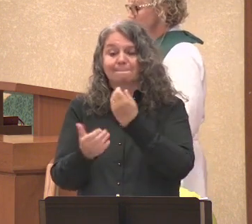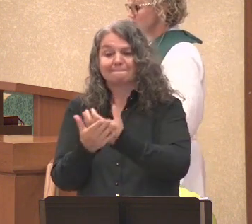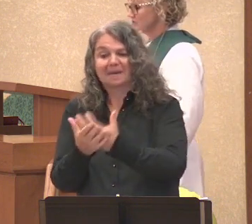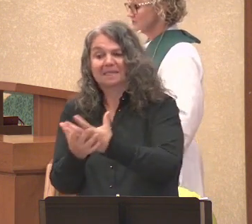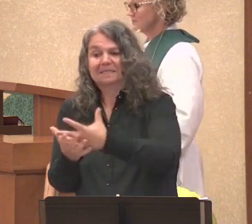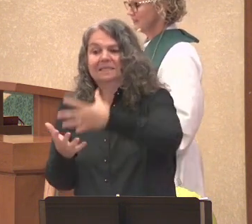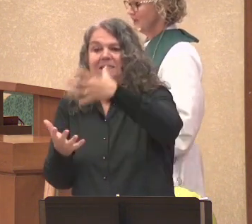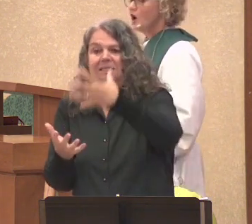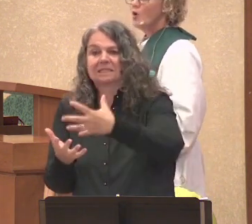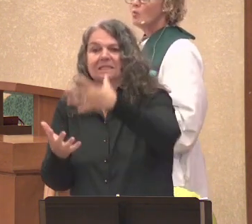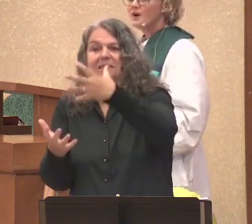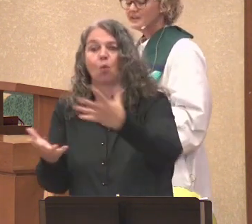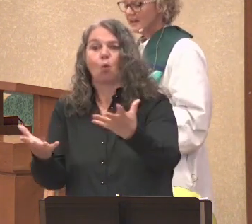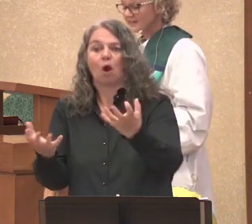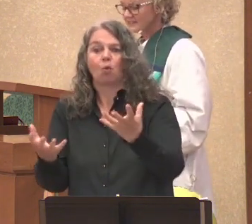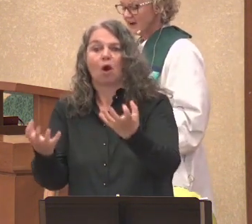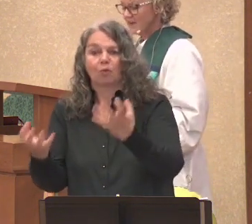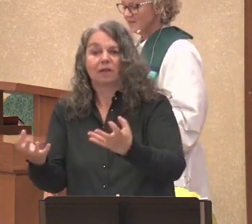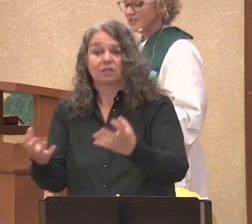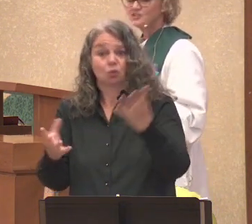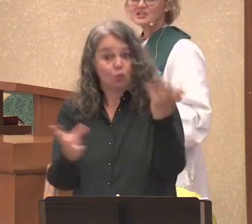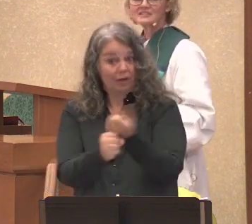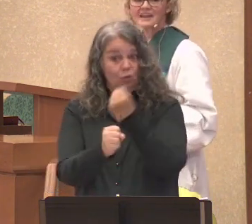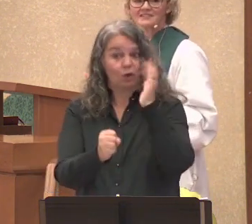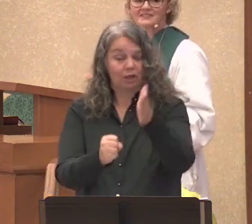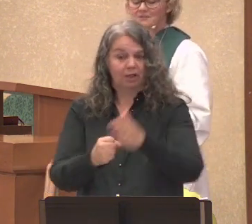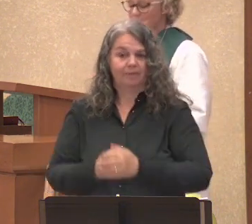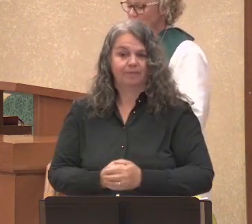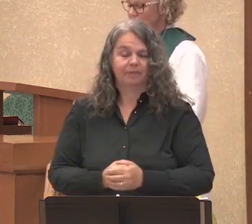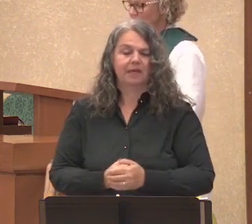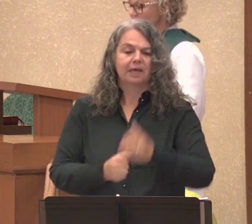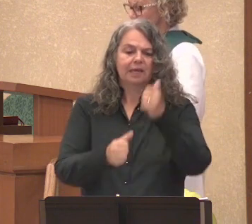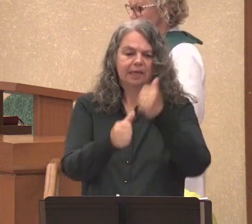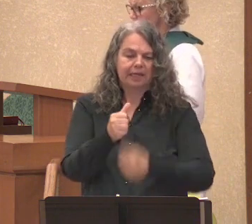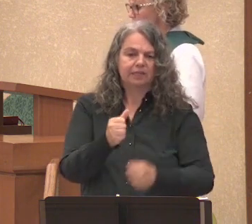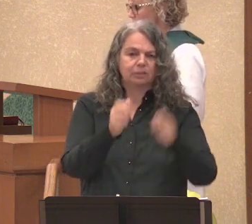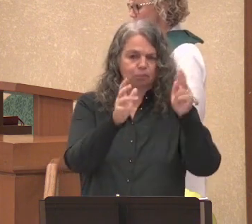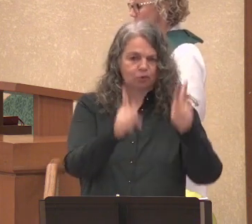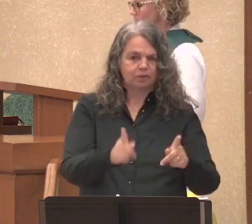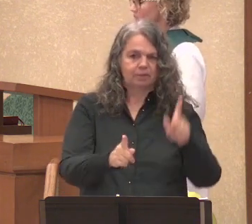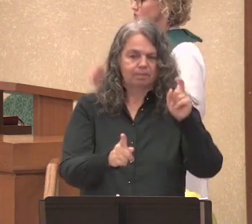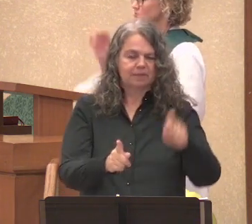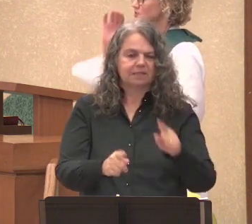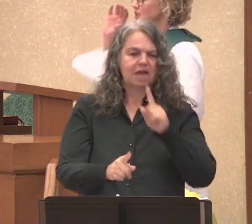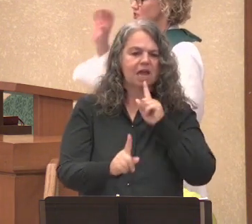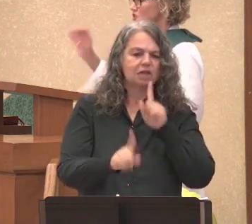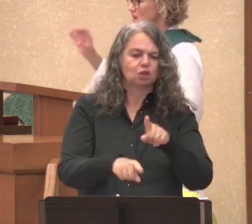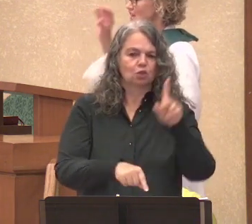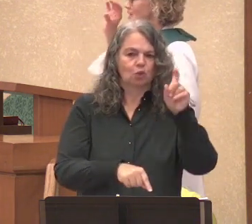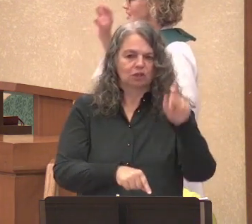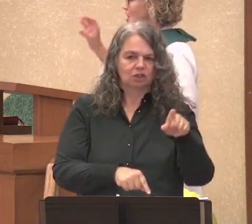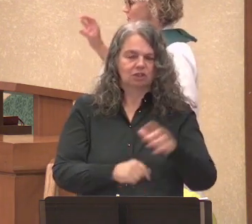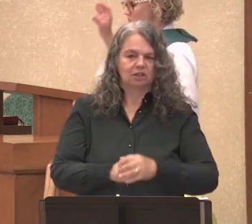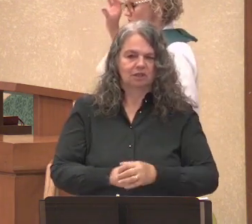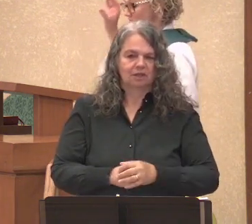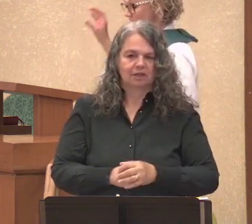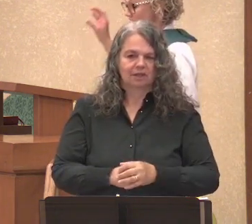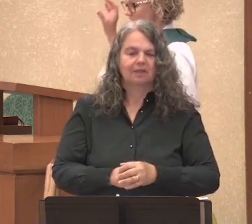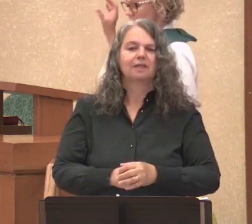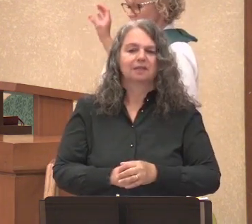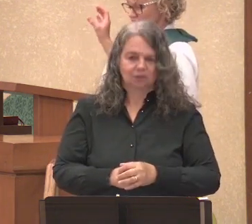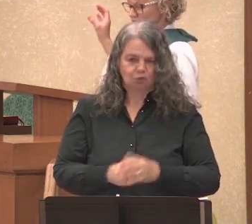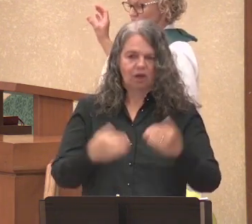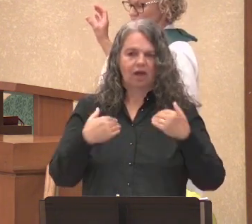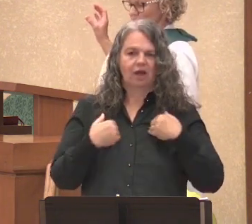each round. One at a time, each contestant must answer questions to build a chain of